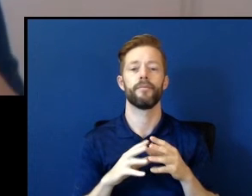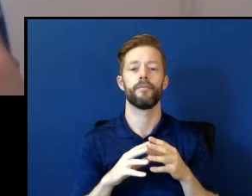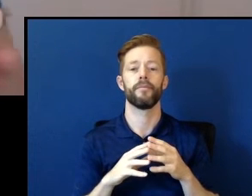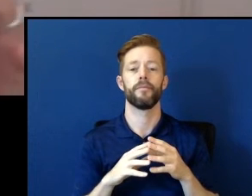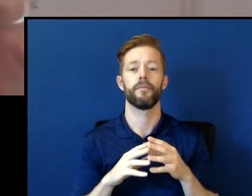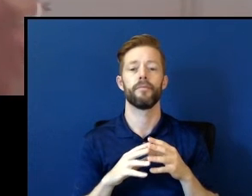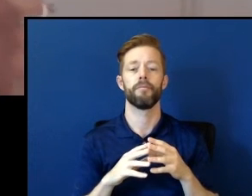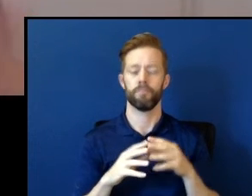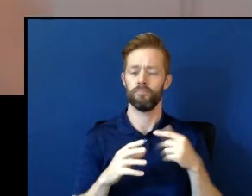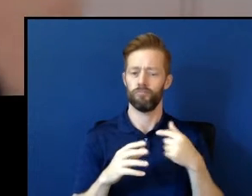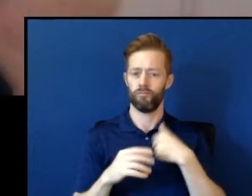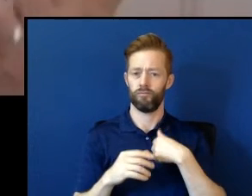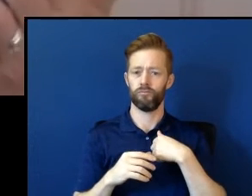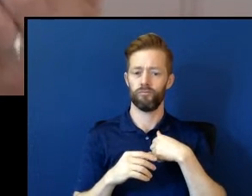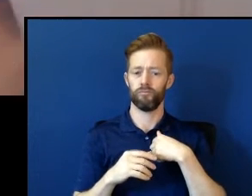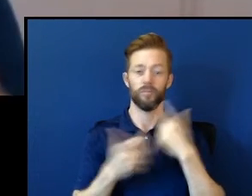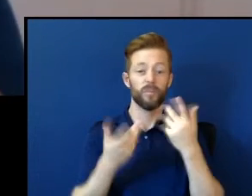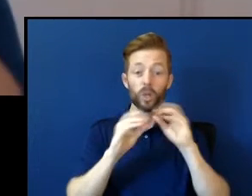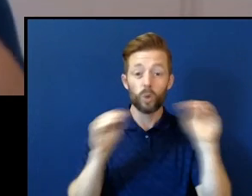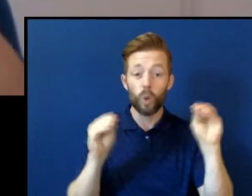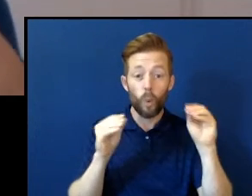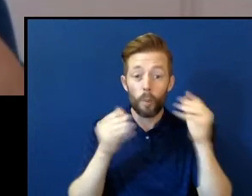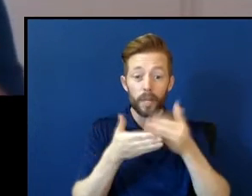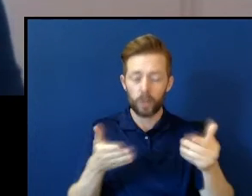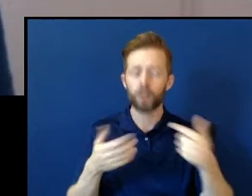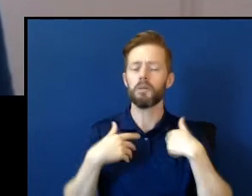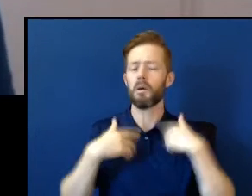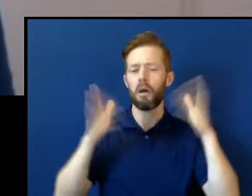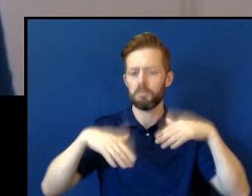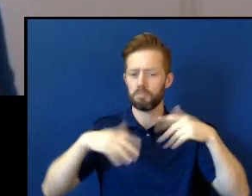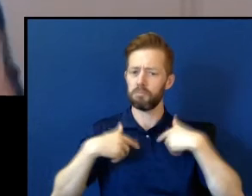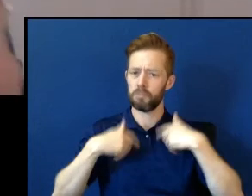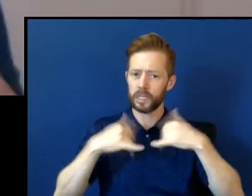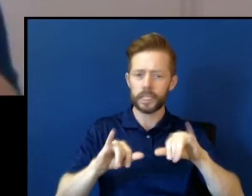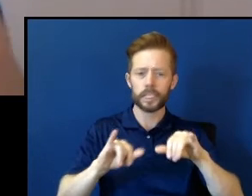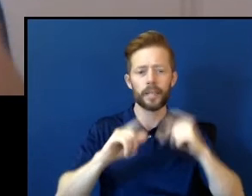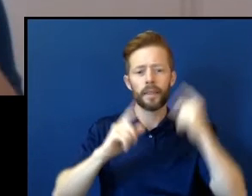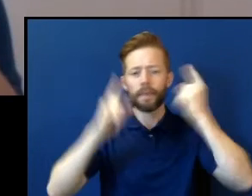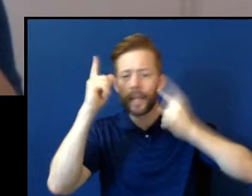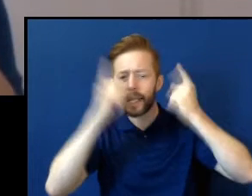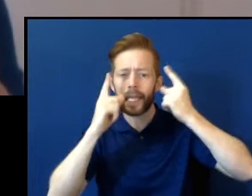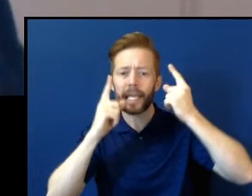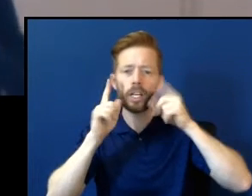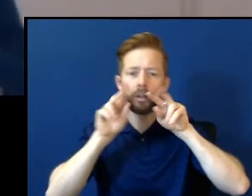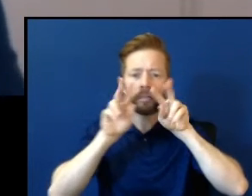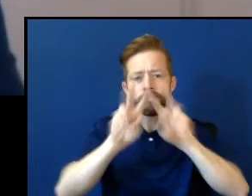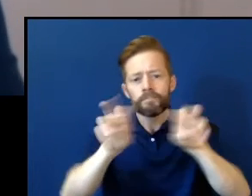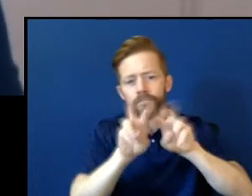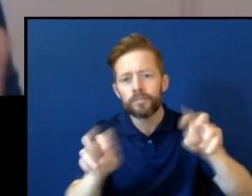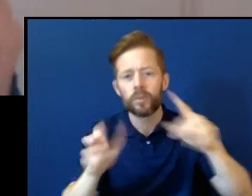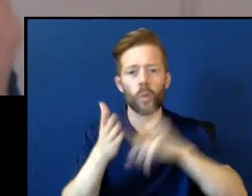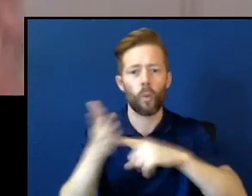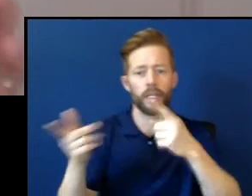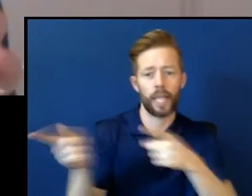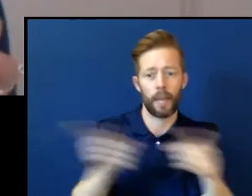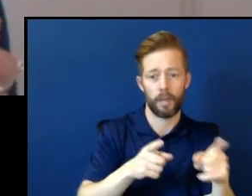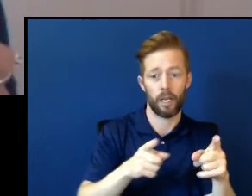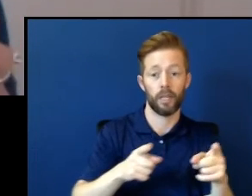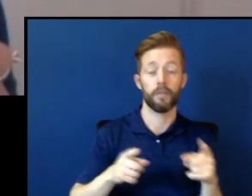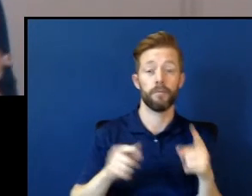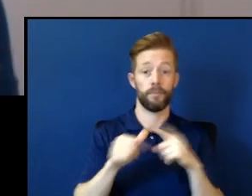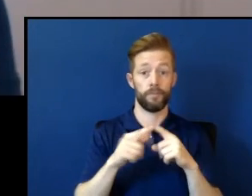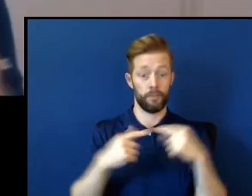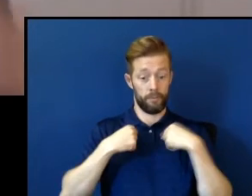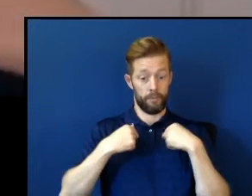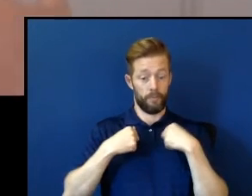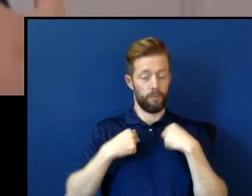So I will engage children who don't have the material still in thinking and looking at what's